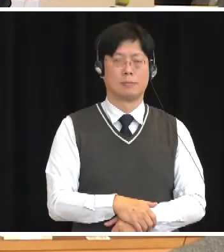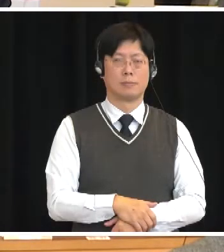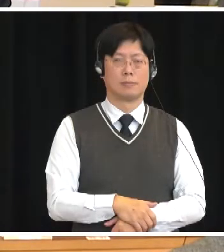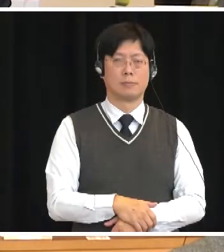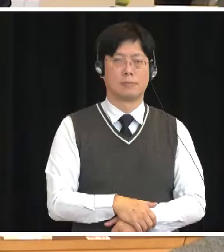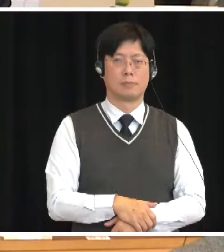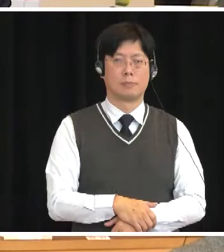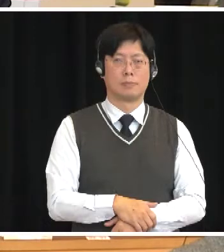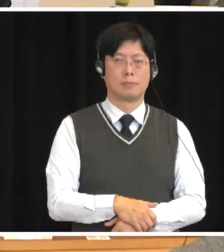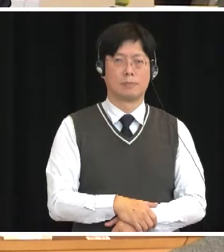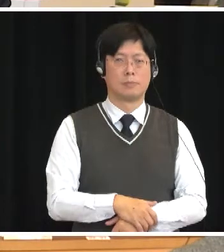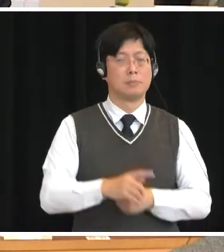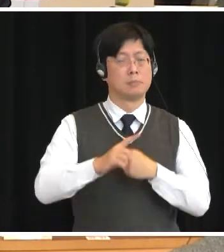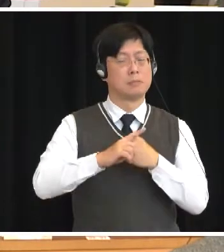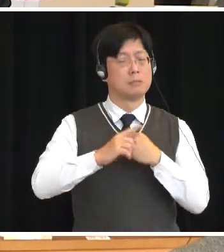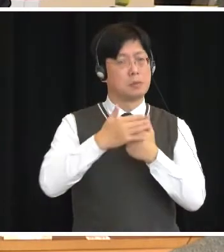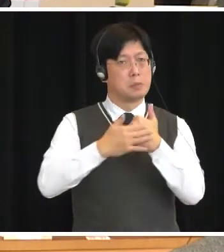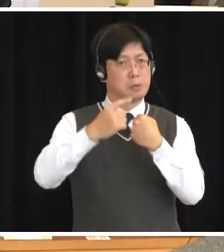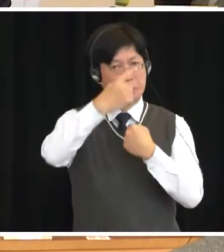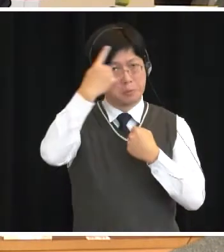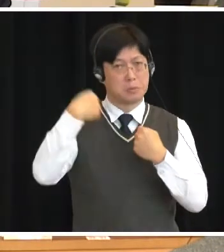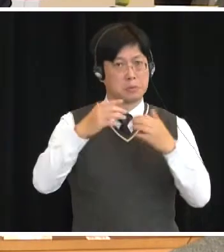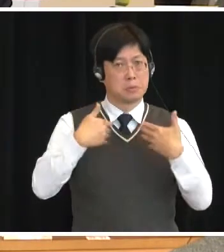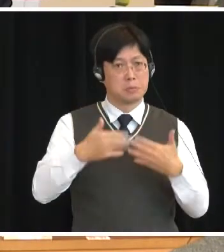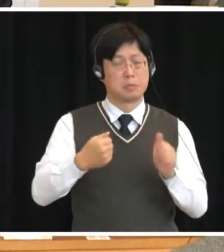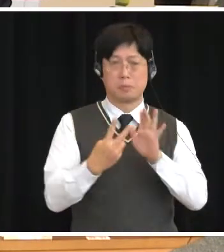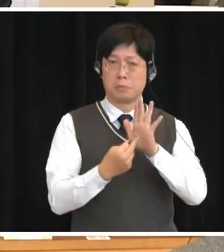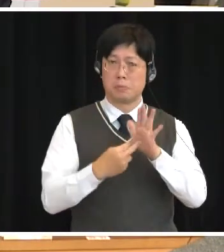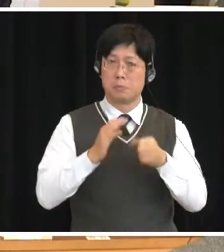and Youth Rights and Welfare Act.